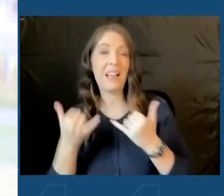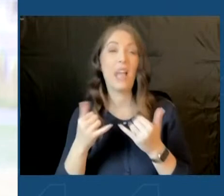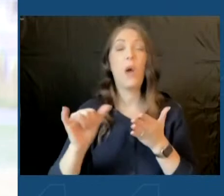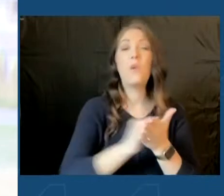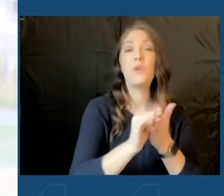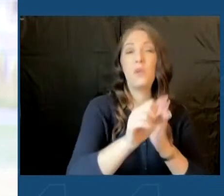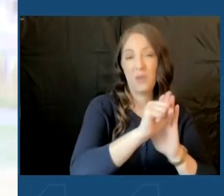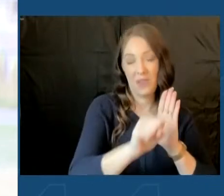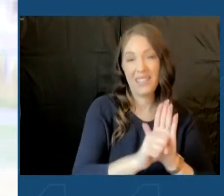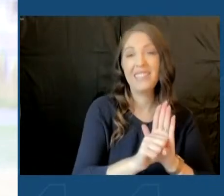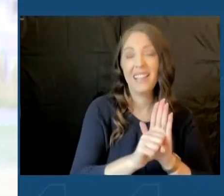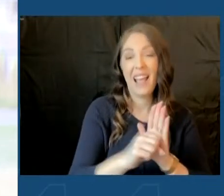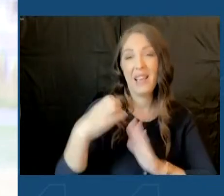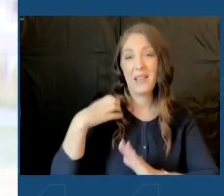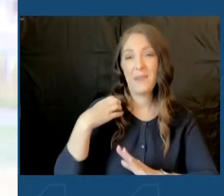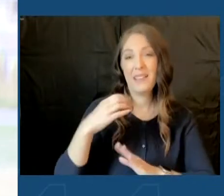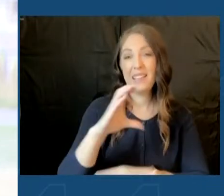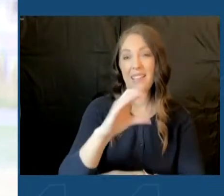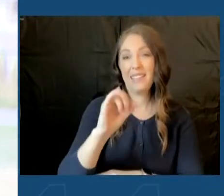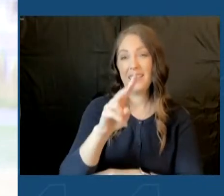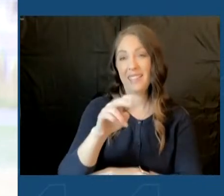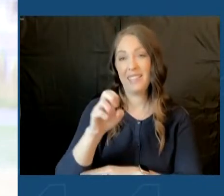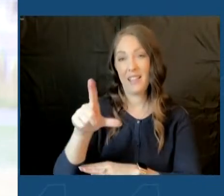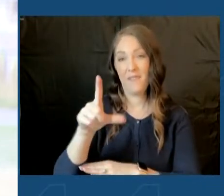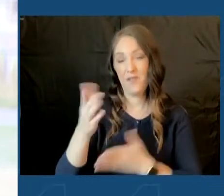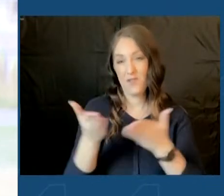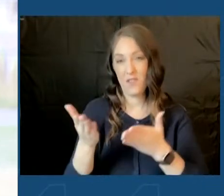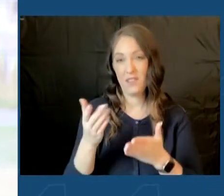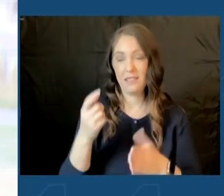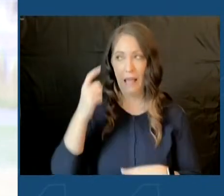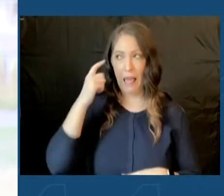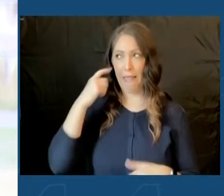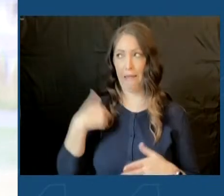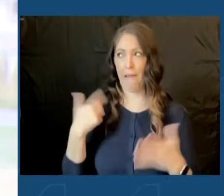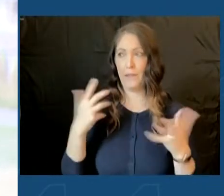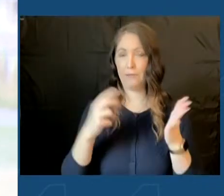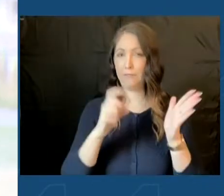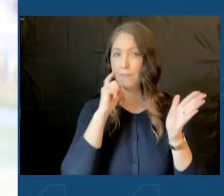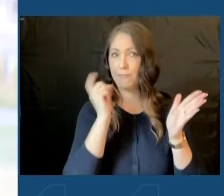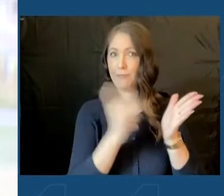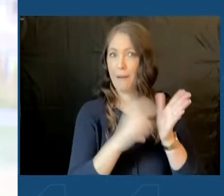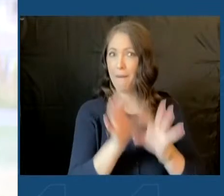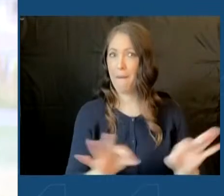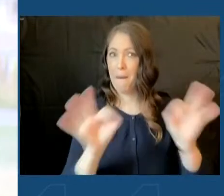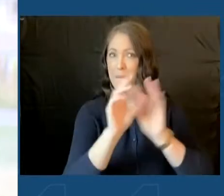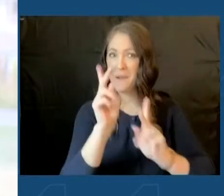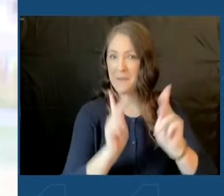State's Commissioner of Civil Service as well. So I think I've recognized some key people here,